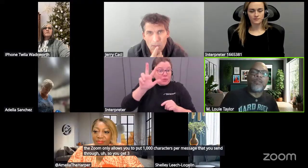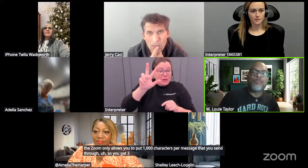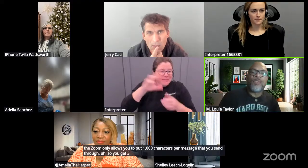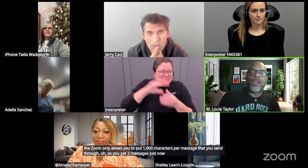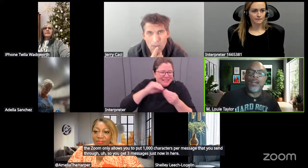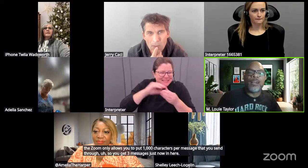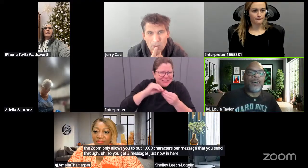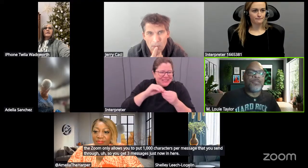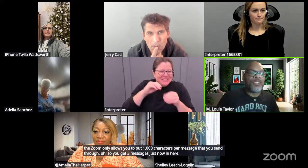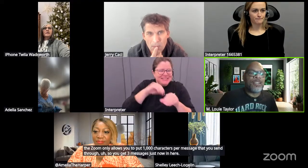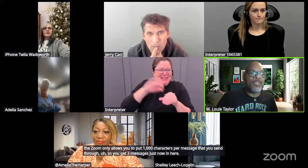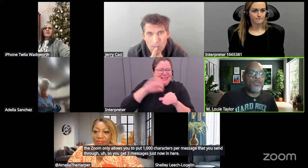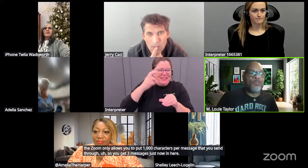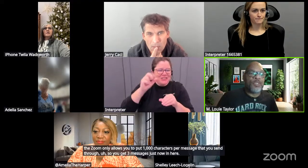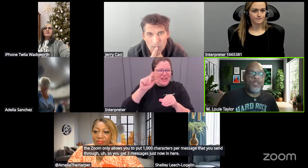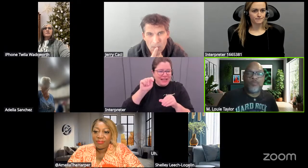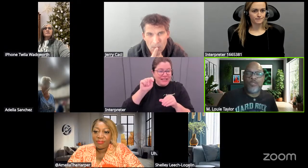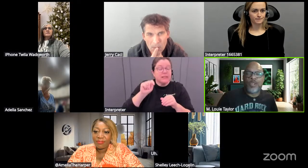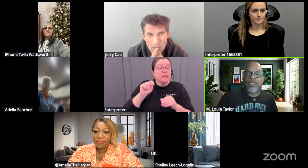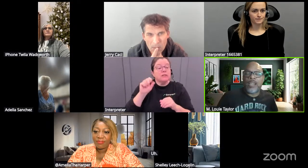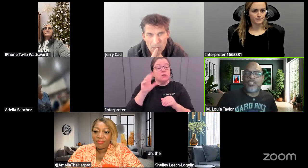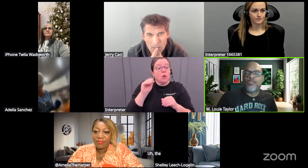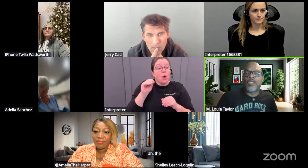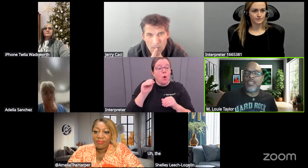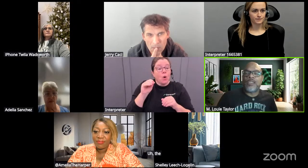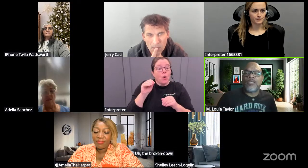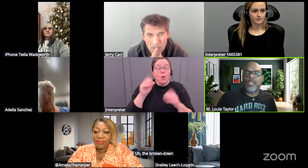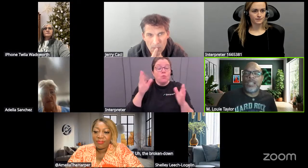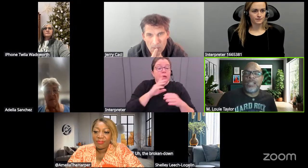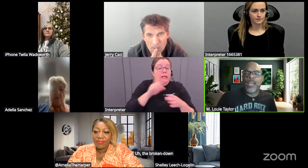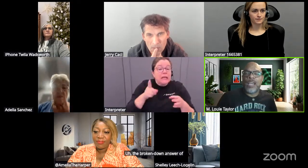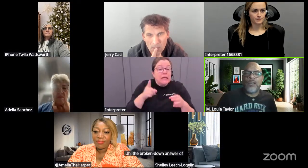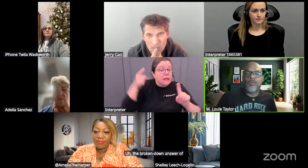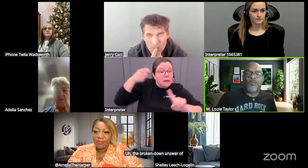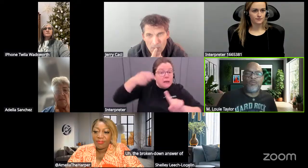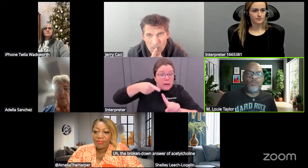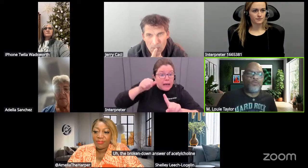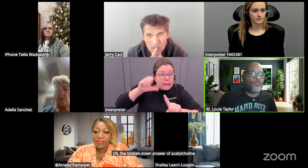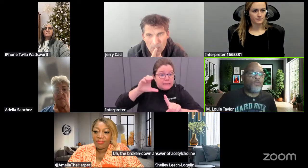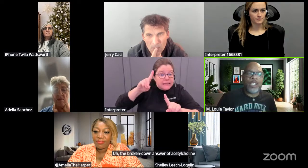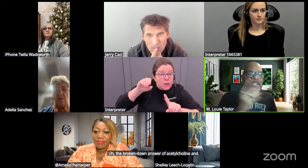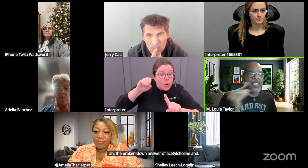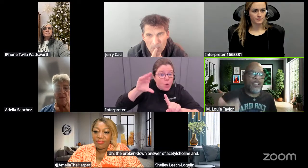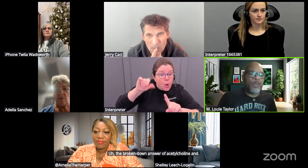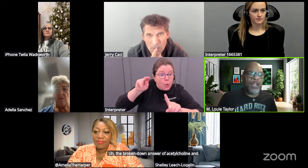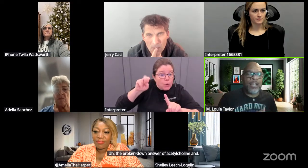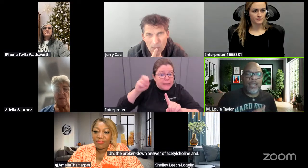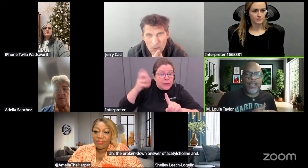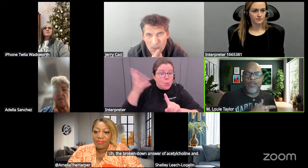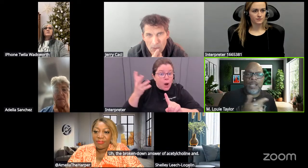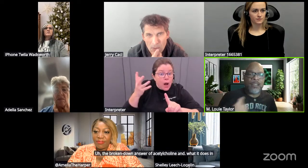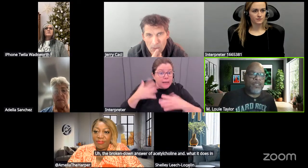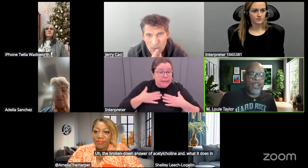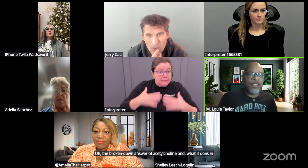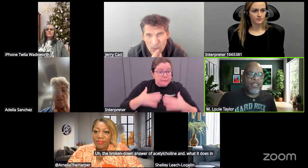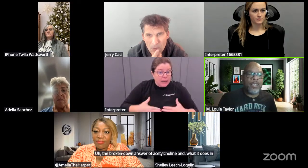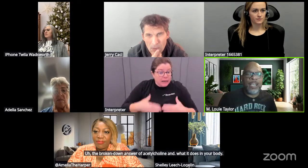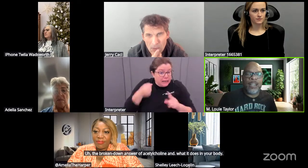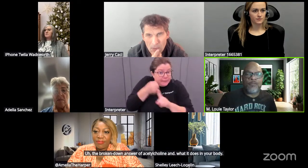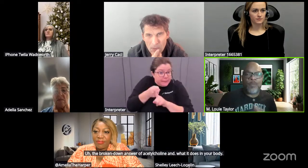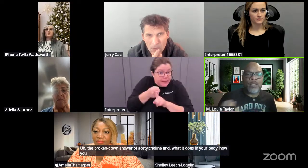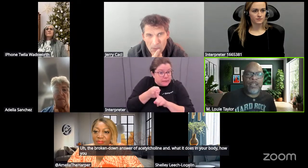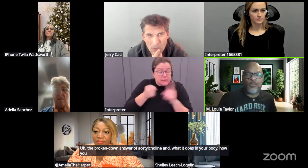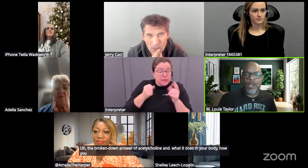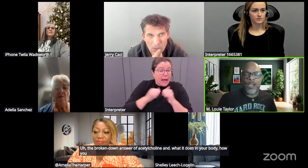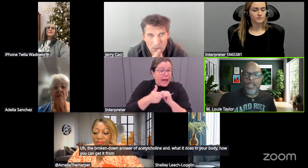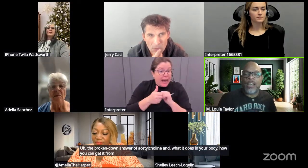in here. The broken down answer of acetylcholine and what it does in your body, how you can get